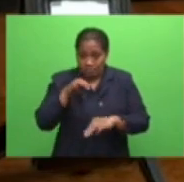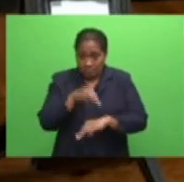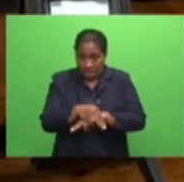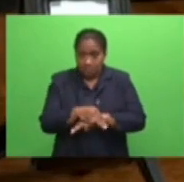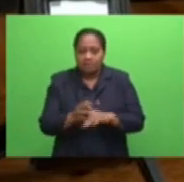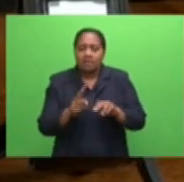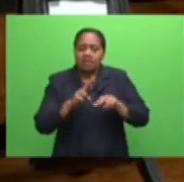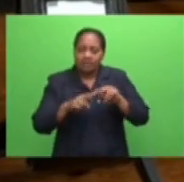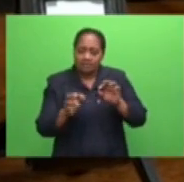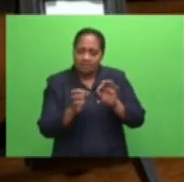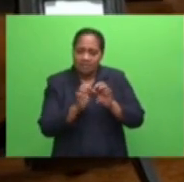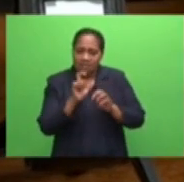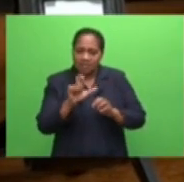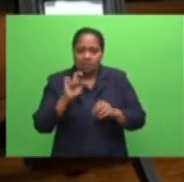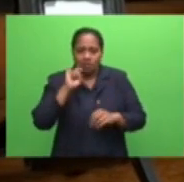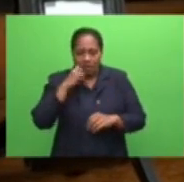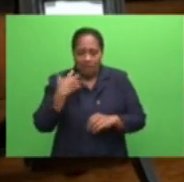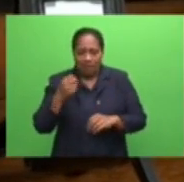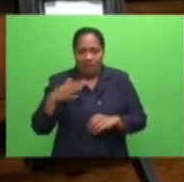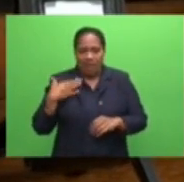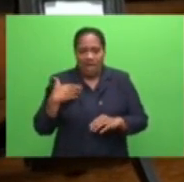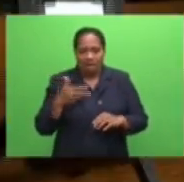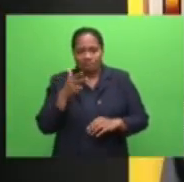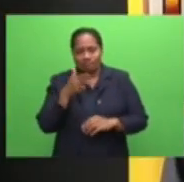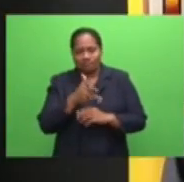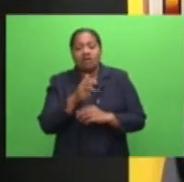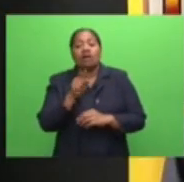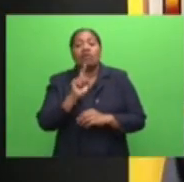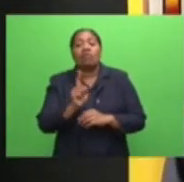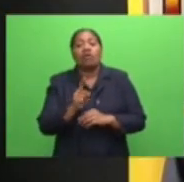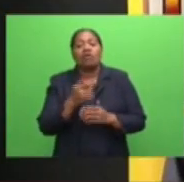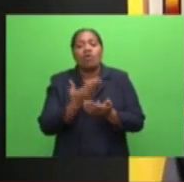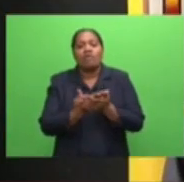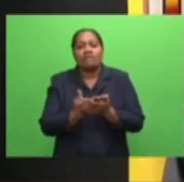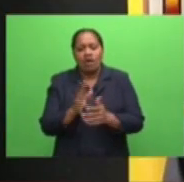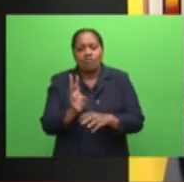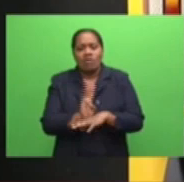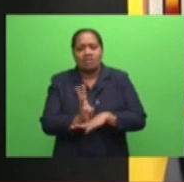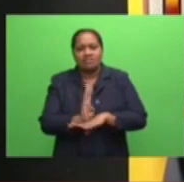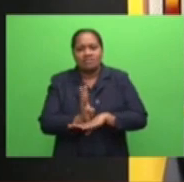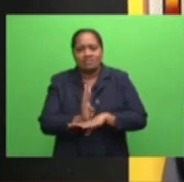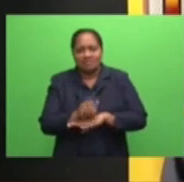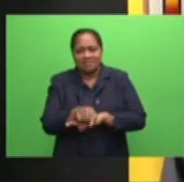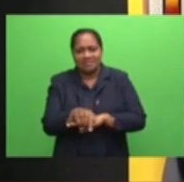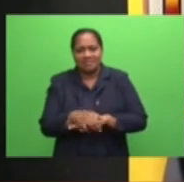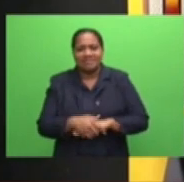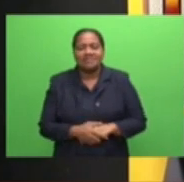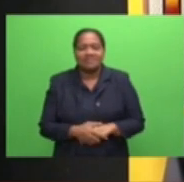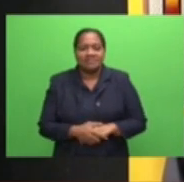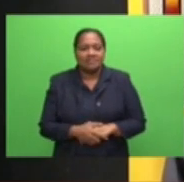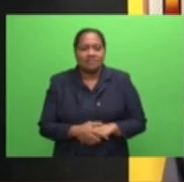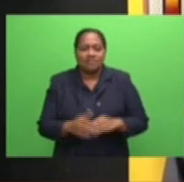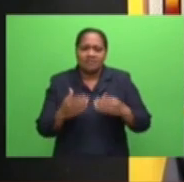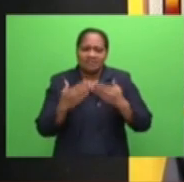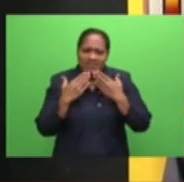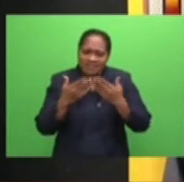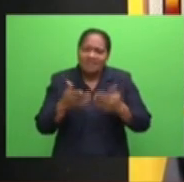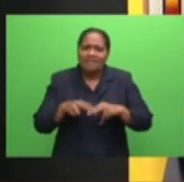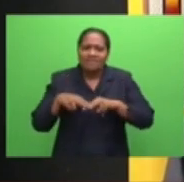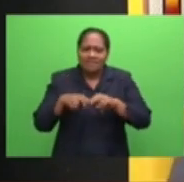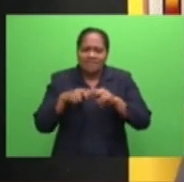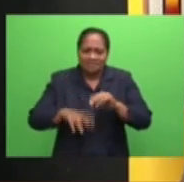live weekly VPL coverage on the WYCLIFFE platform. We're very pleased and thankful to the Fiji Football Association